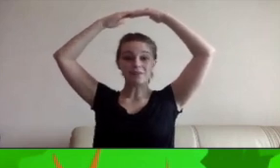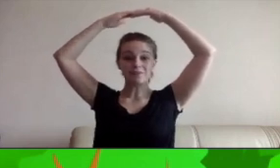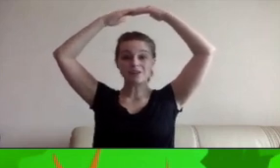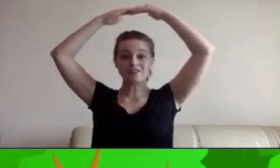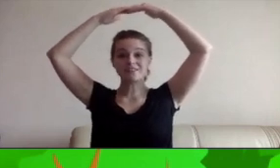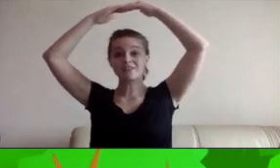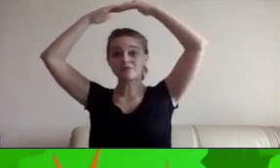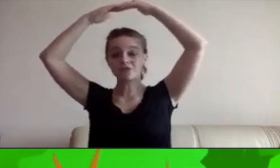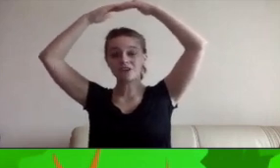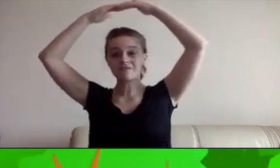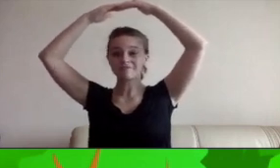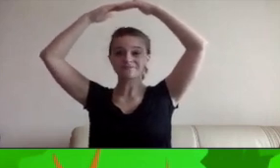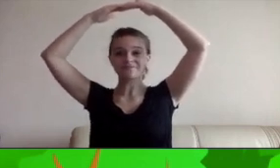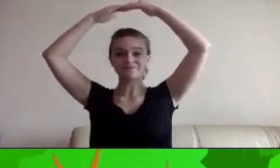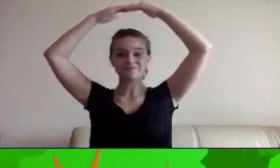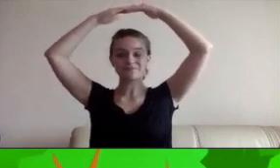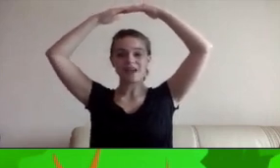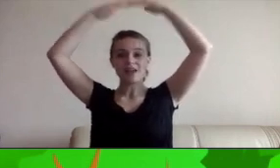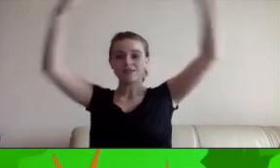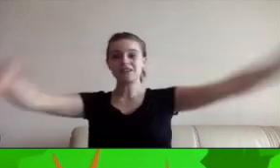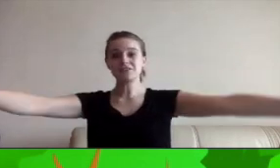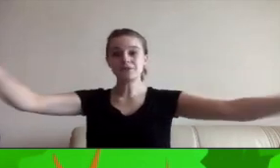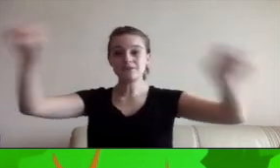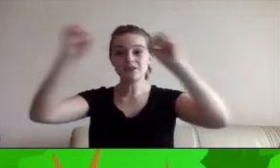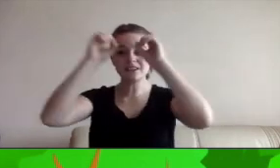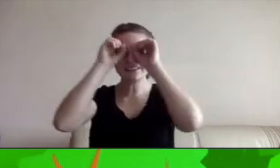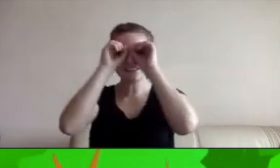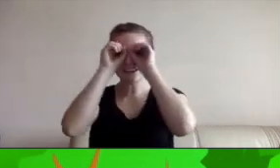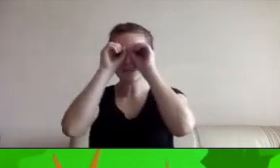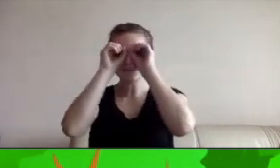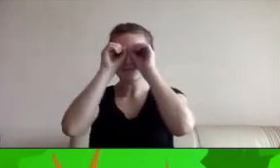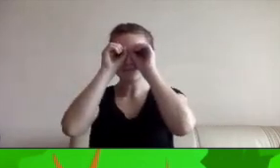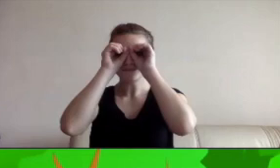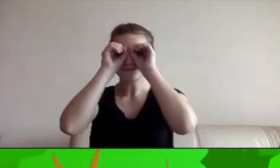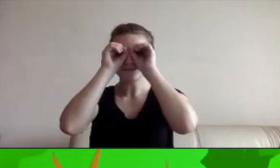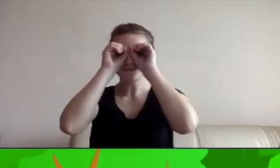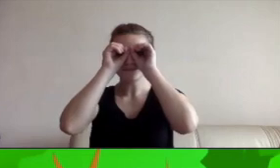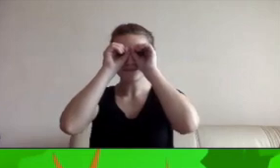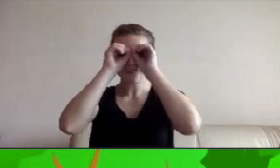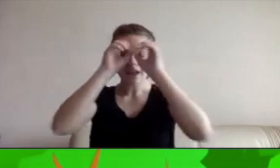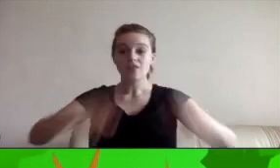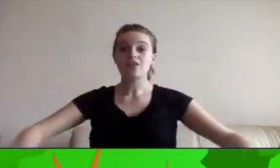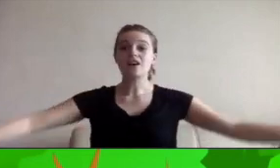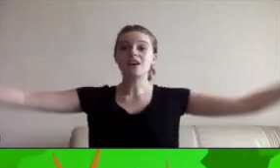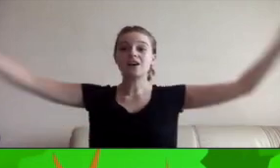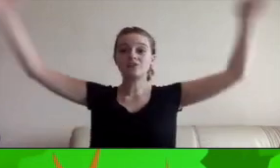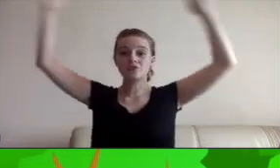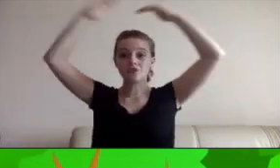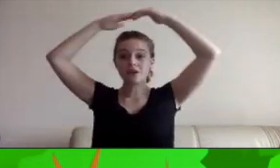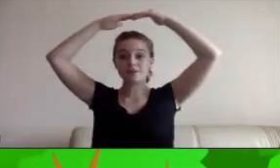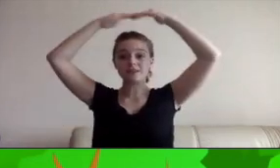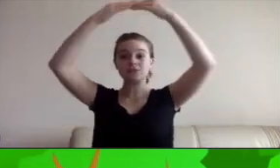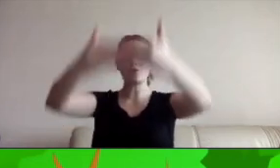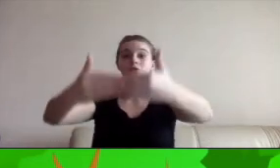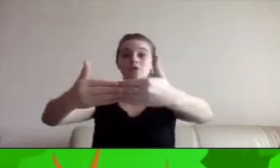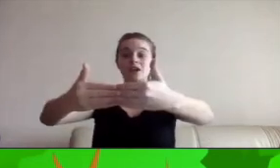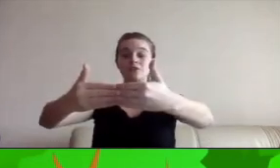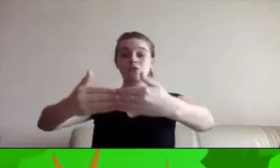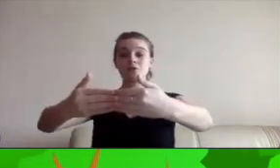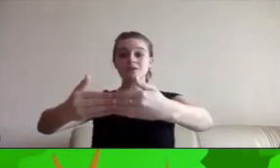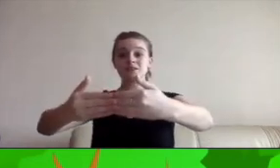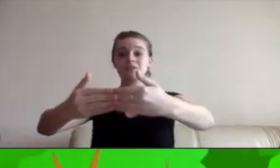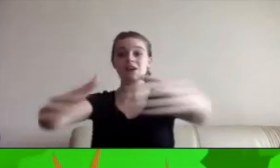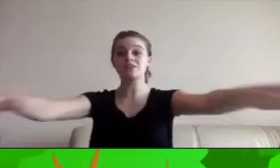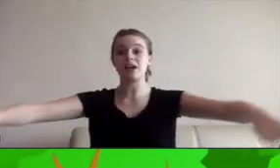the prettiest little tree that you ever did see the tree was in the hole